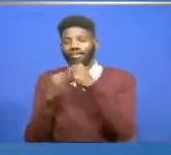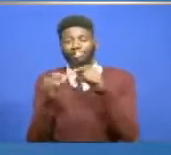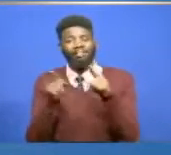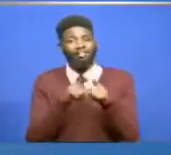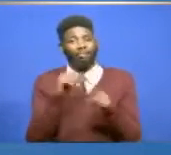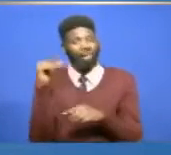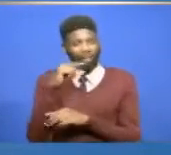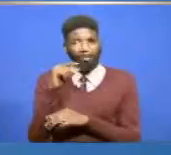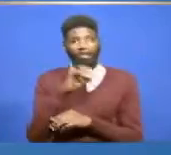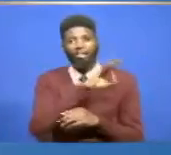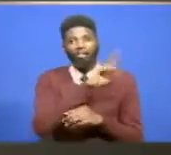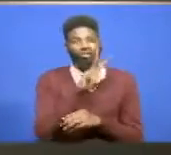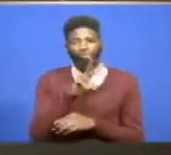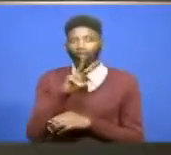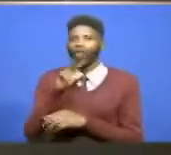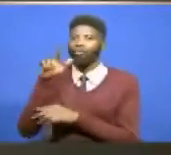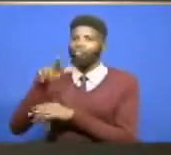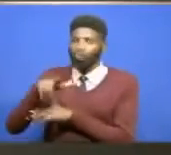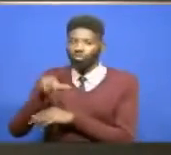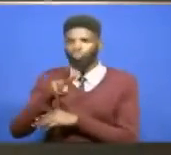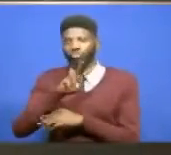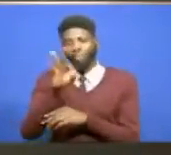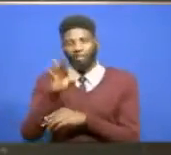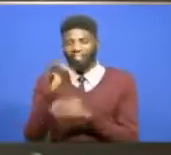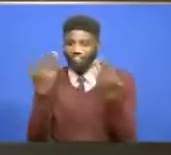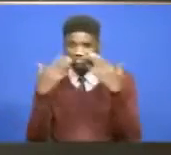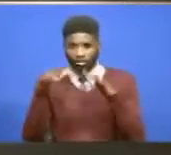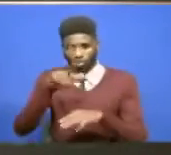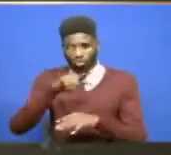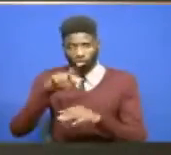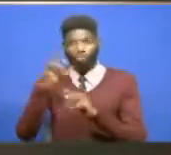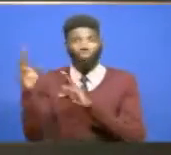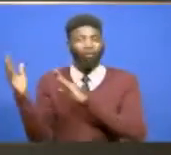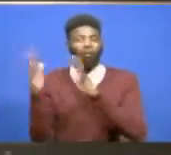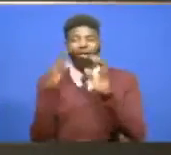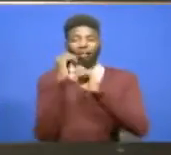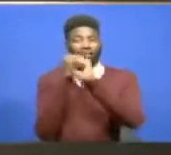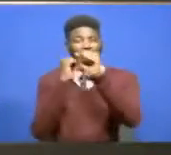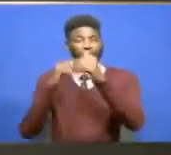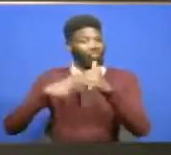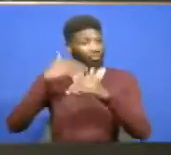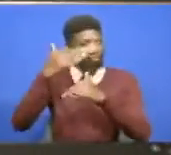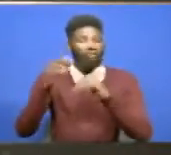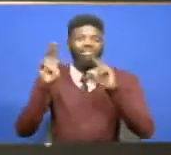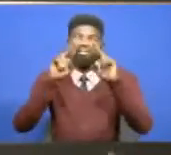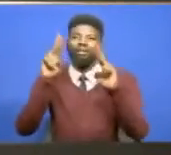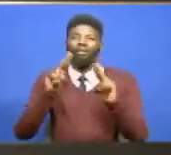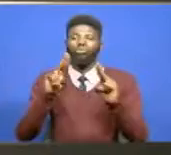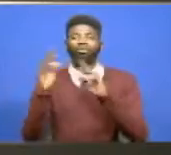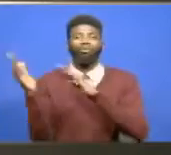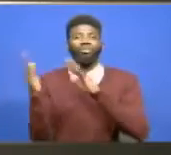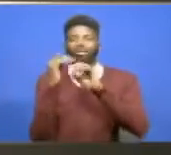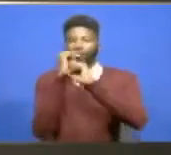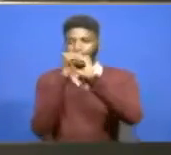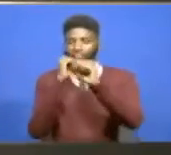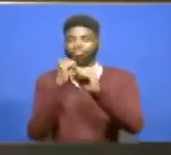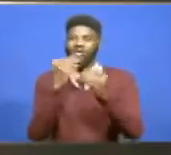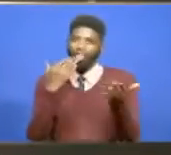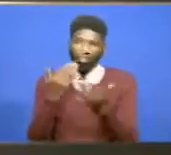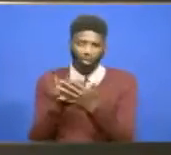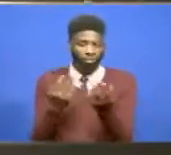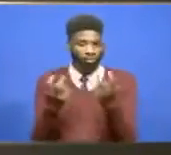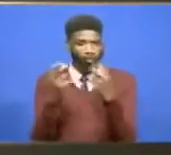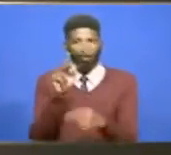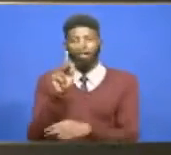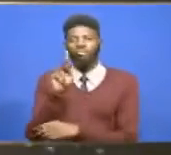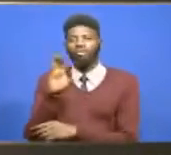of 23. That wraps up your local weather forecast. The international weather forecast is coming up in a bit. Again, many thanks for keeping it